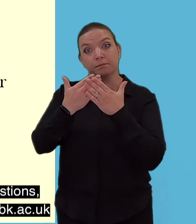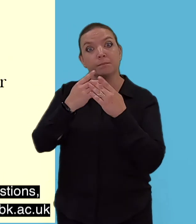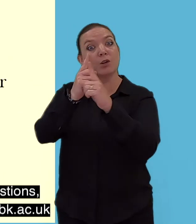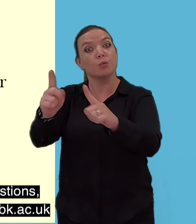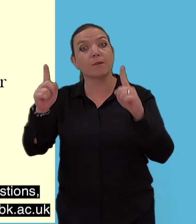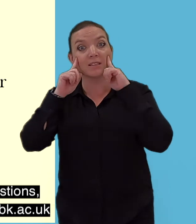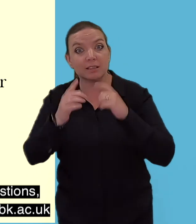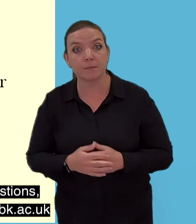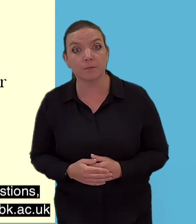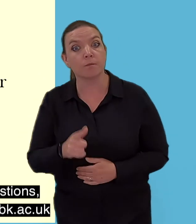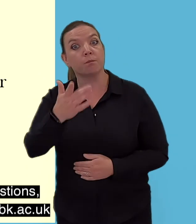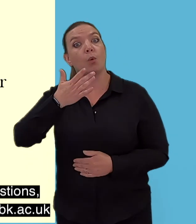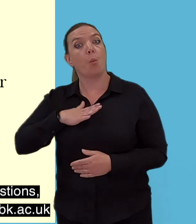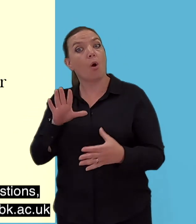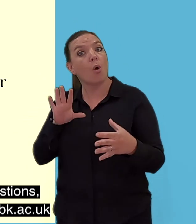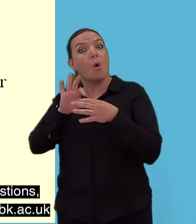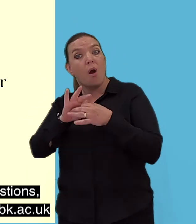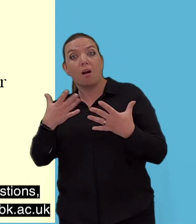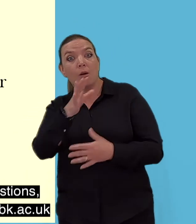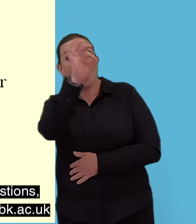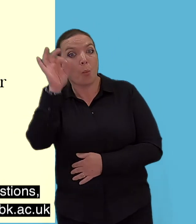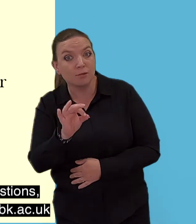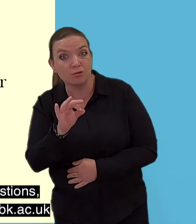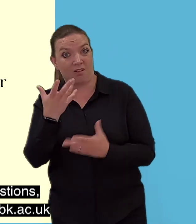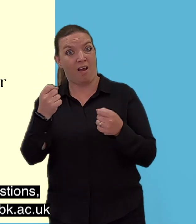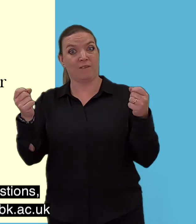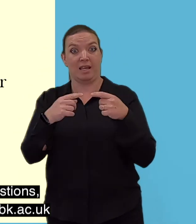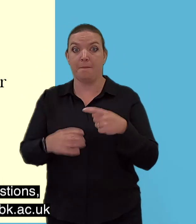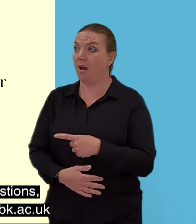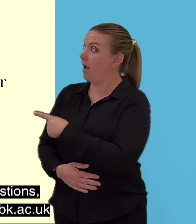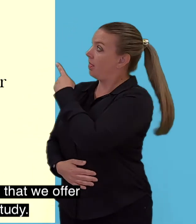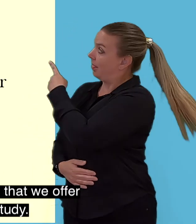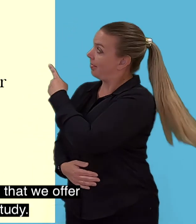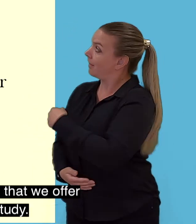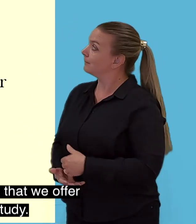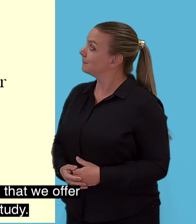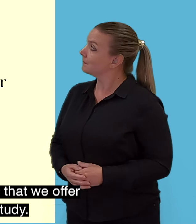If you'd like to contact us with any questions, then our email address is